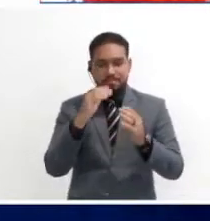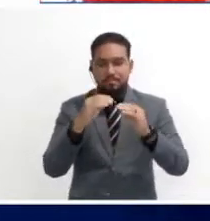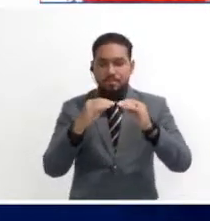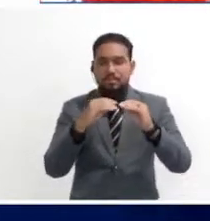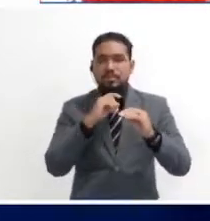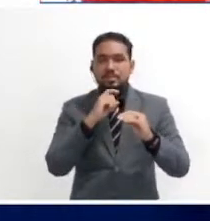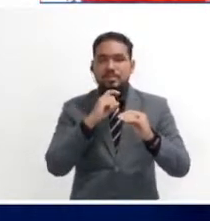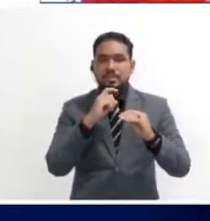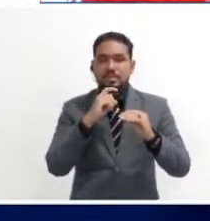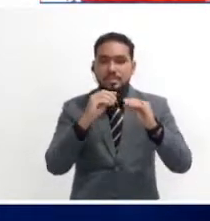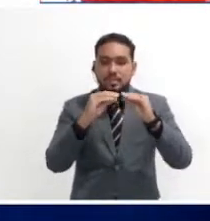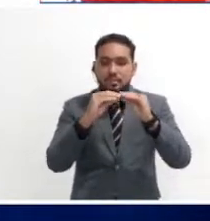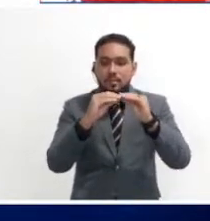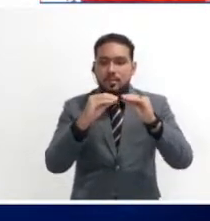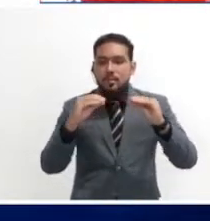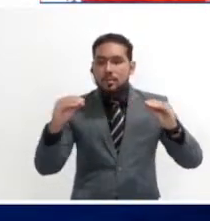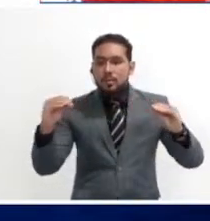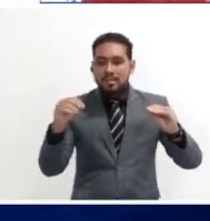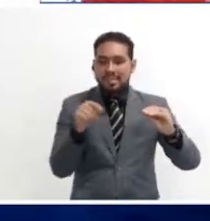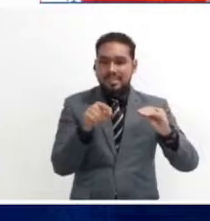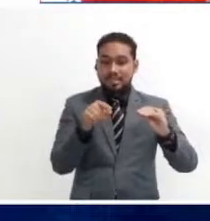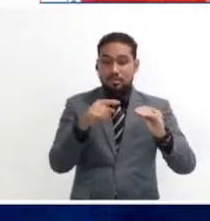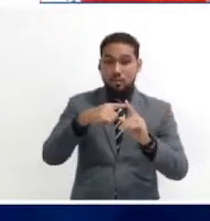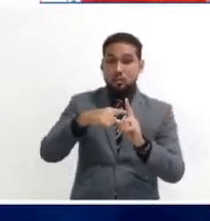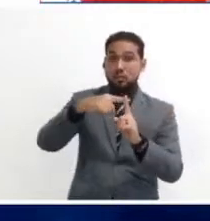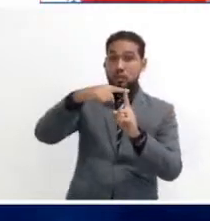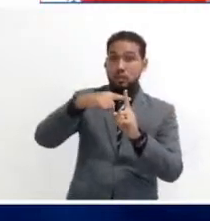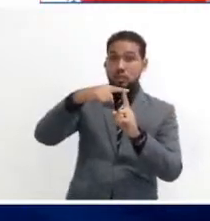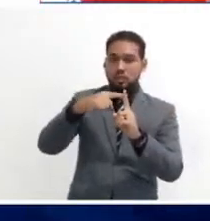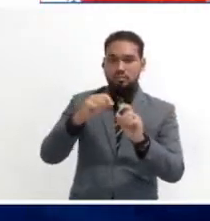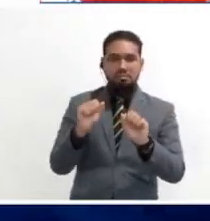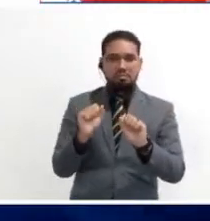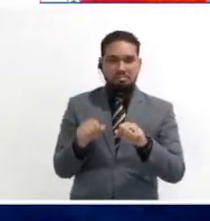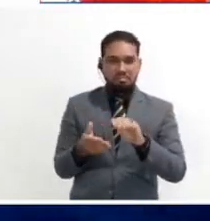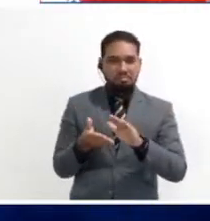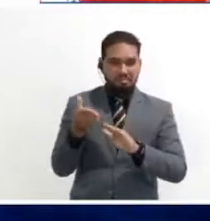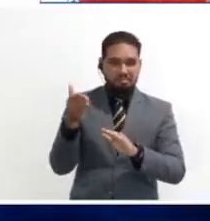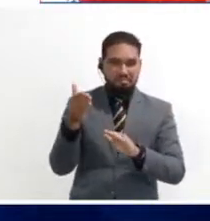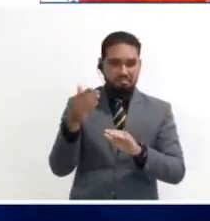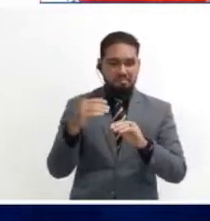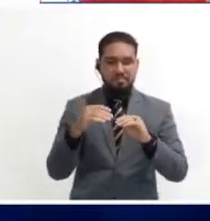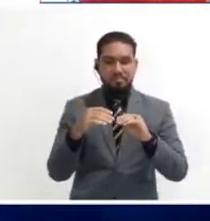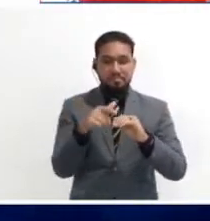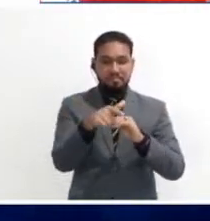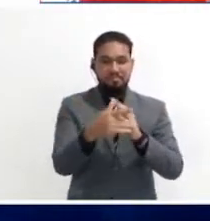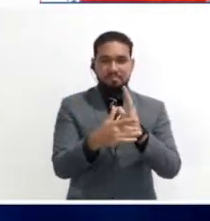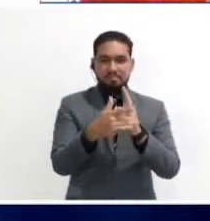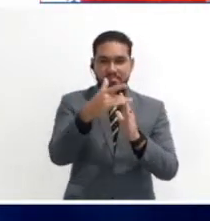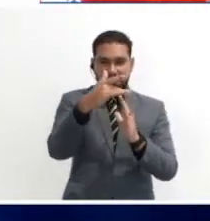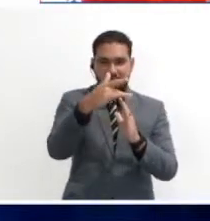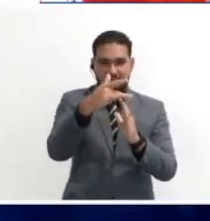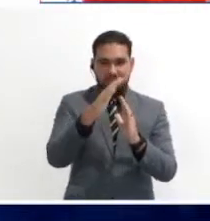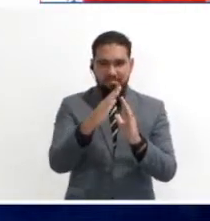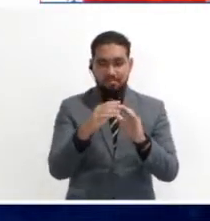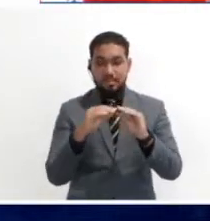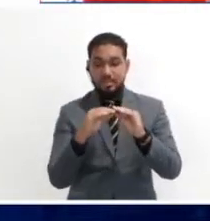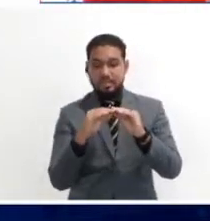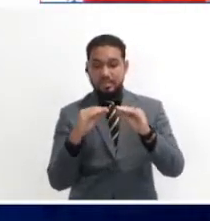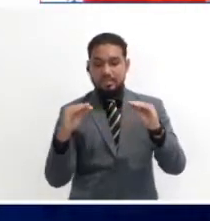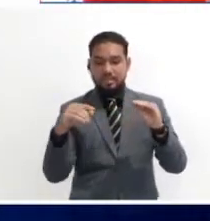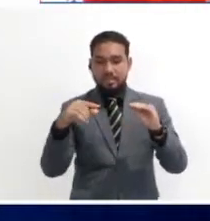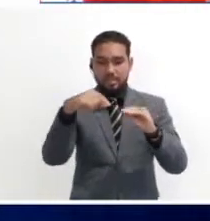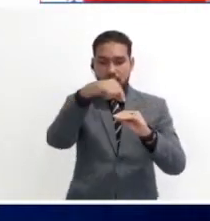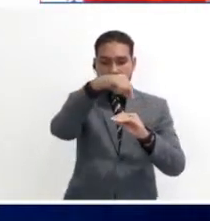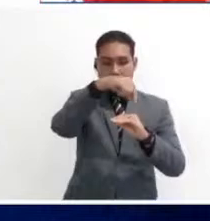standard PCB technology is called the core, and then the build-up layers are on the outside.